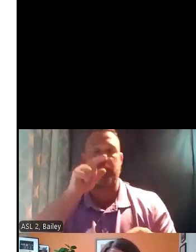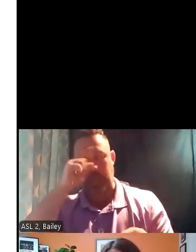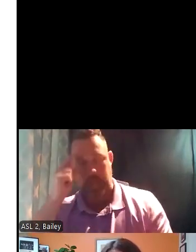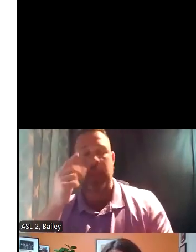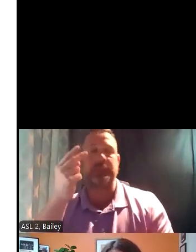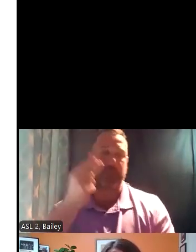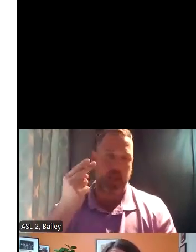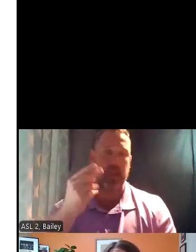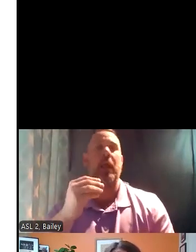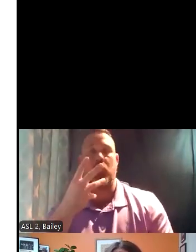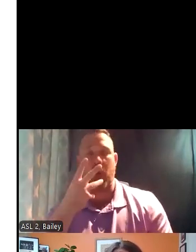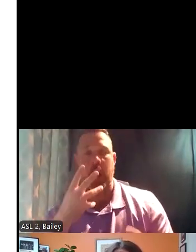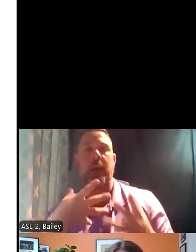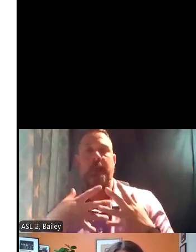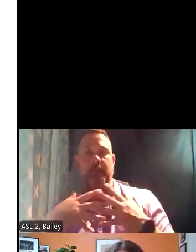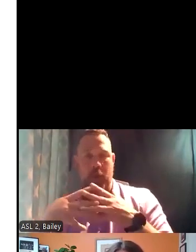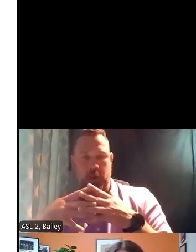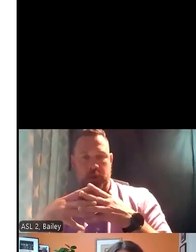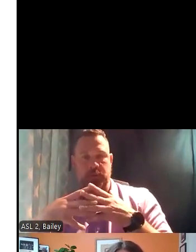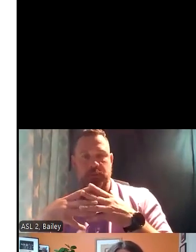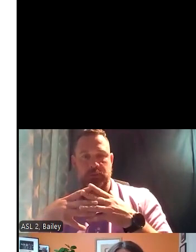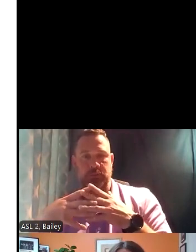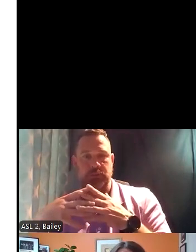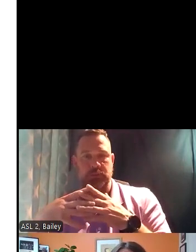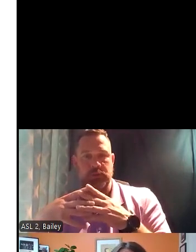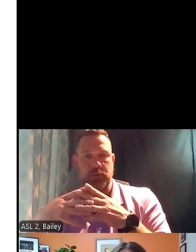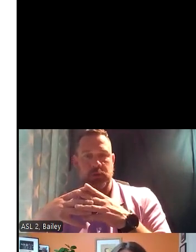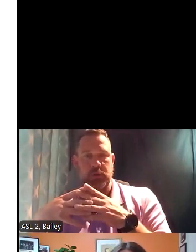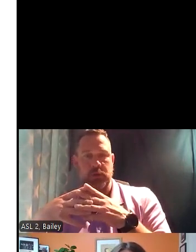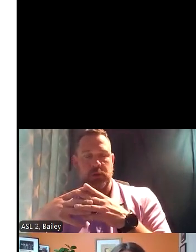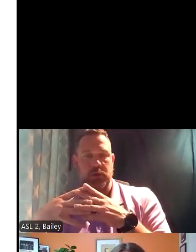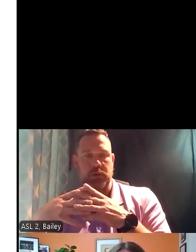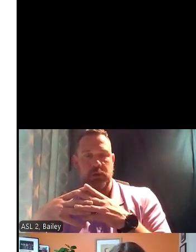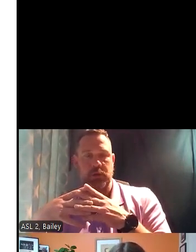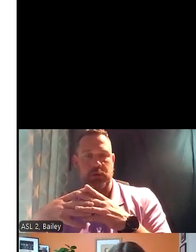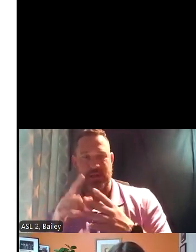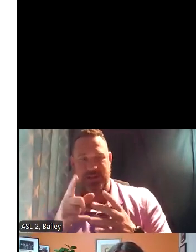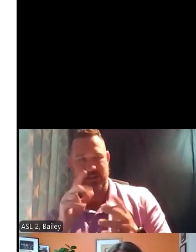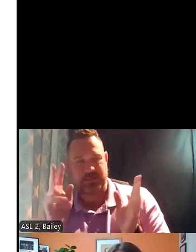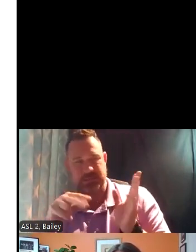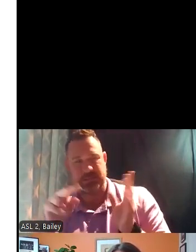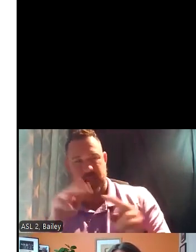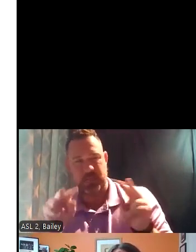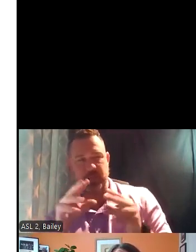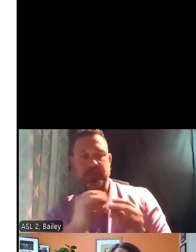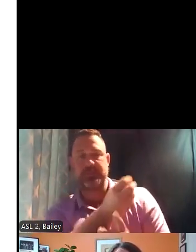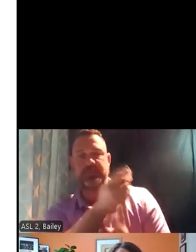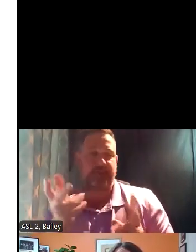White Americans. And you can see here that the survey examined several issues,